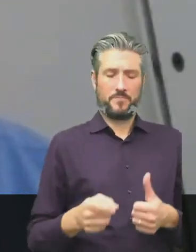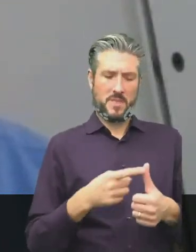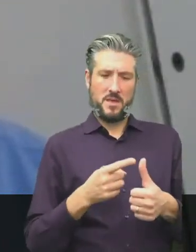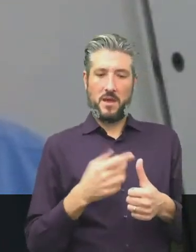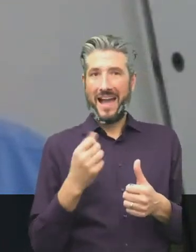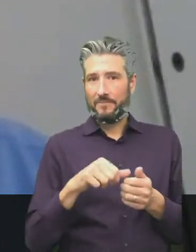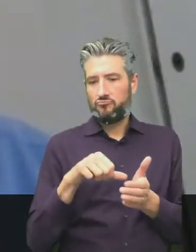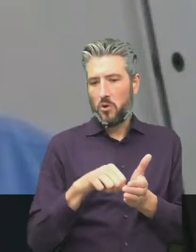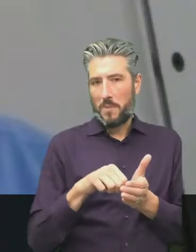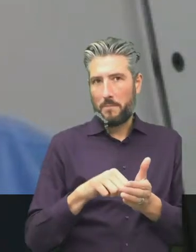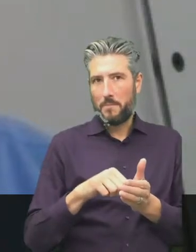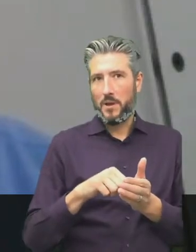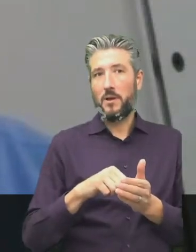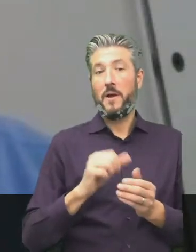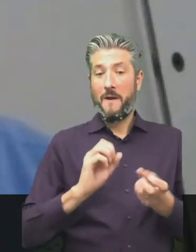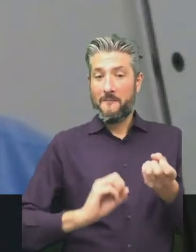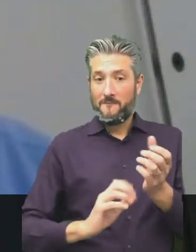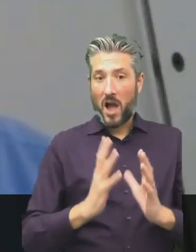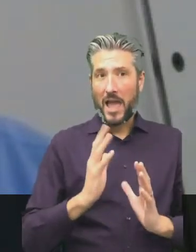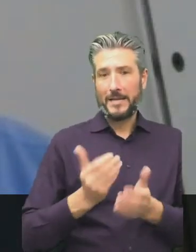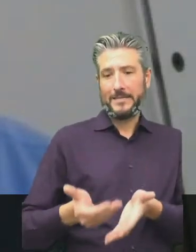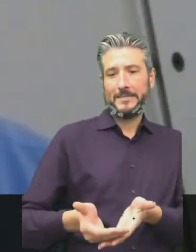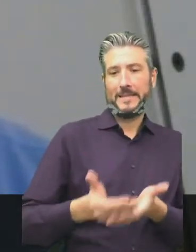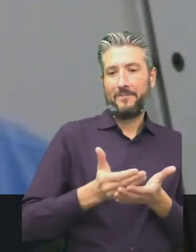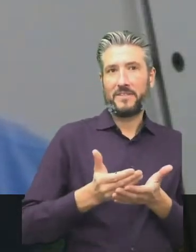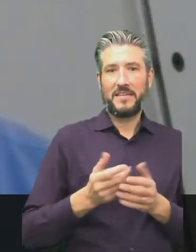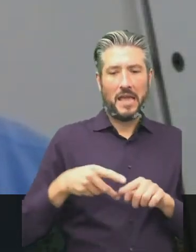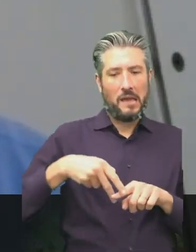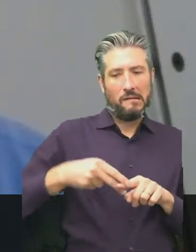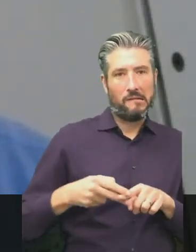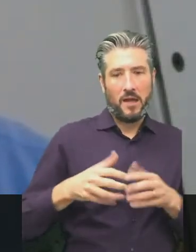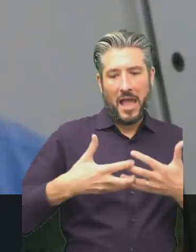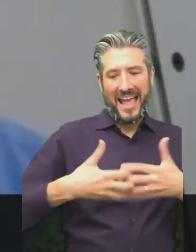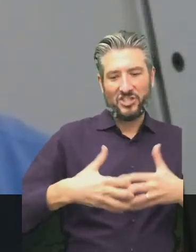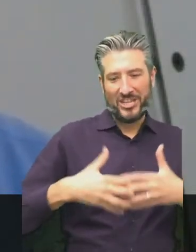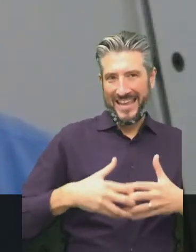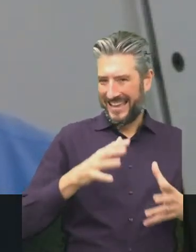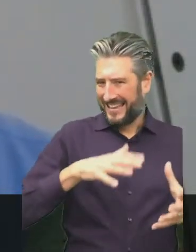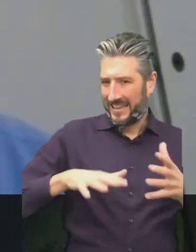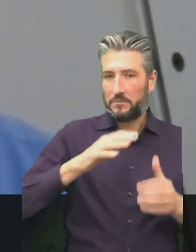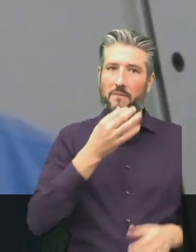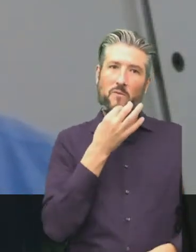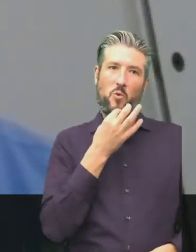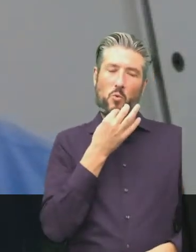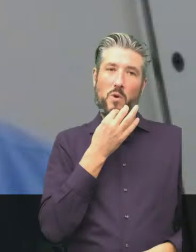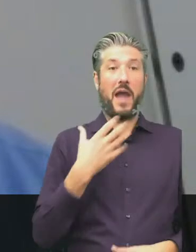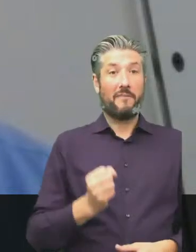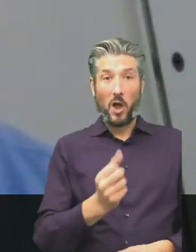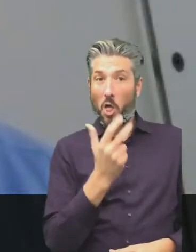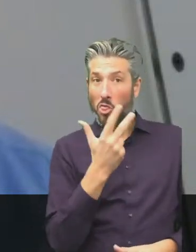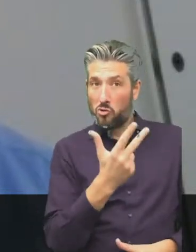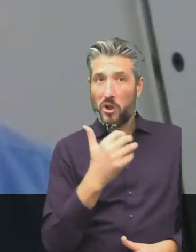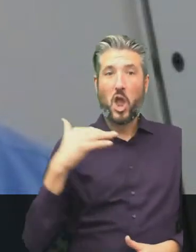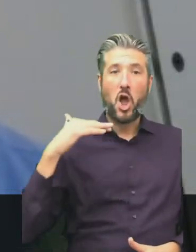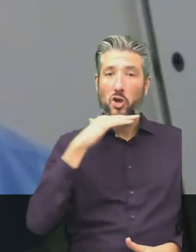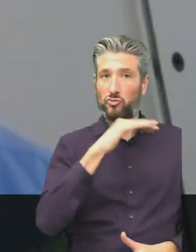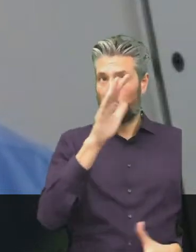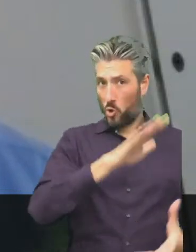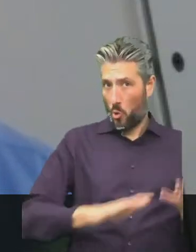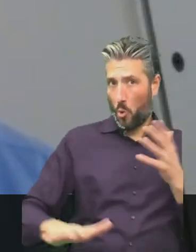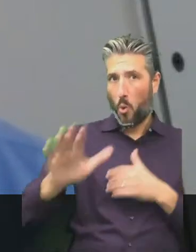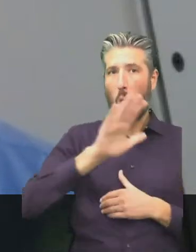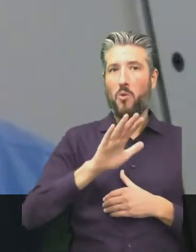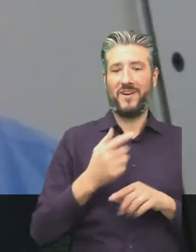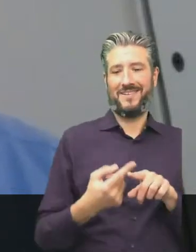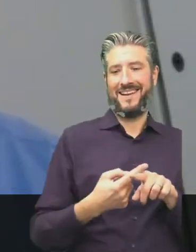safety engineers. It takes a long time to train them. There are only 300 in the country as a whole. And of those 300, many can't get the professional indemnity insurance